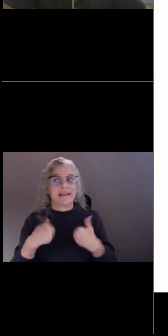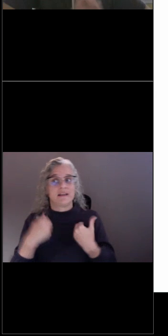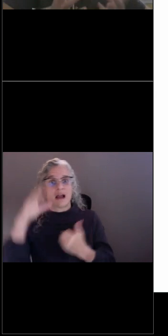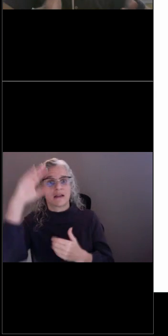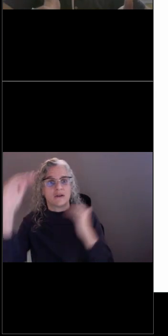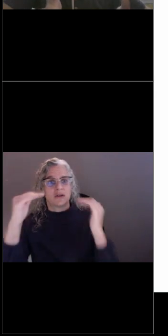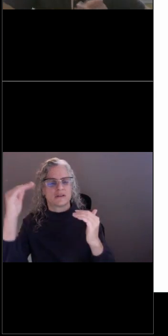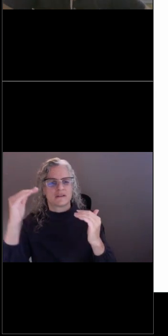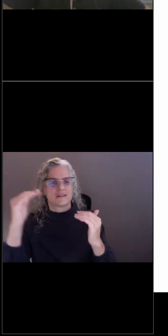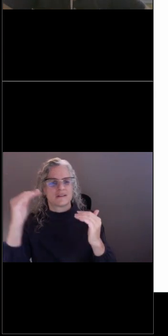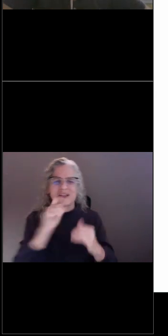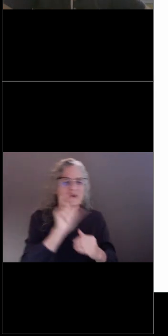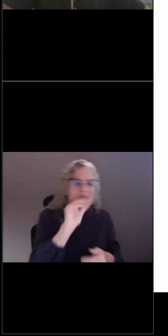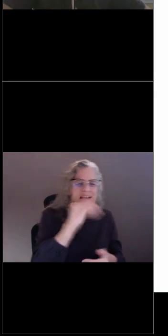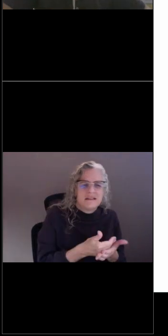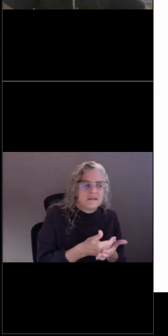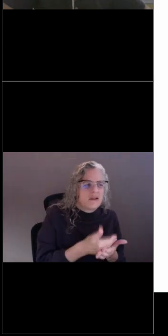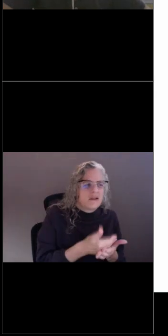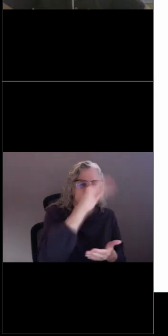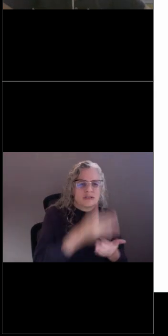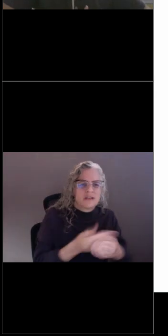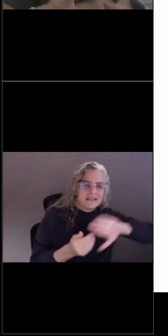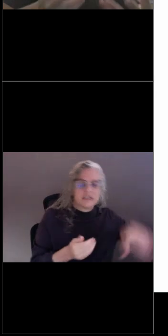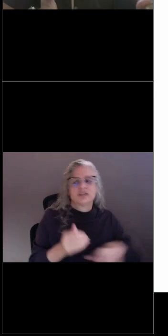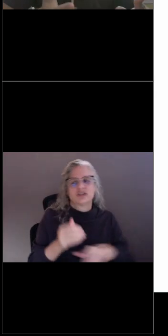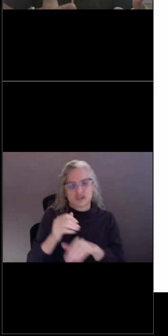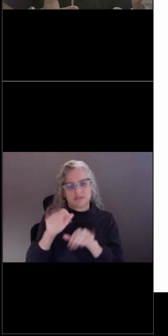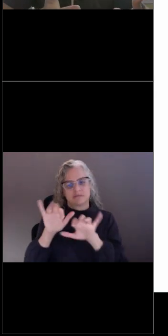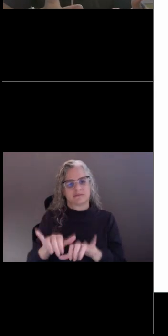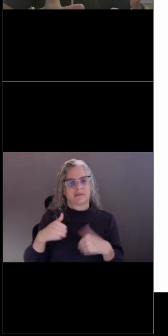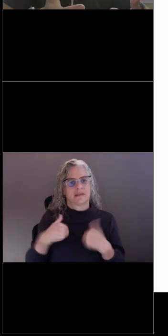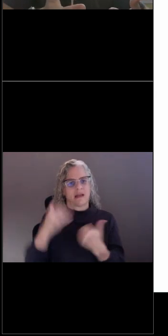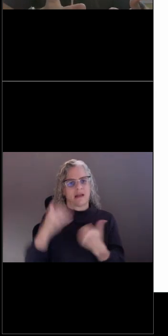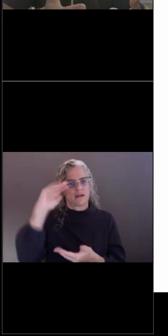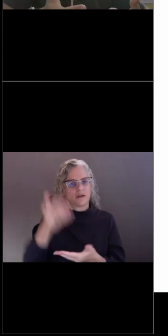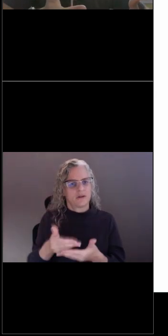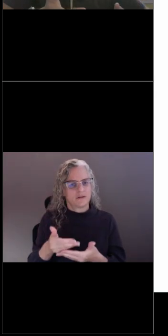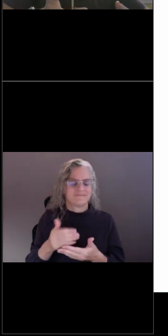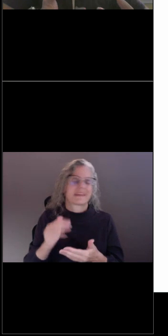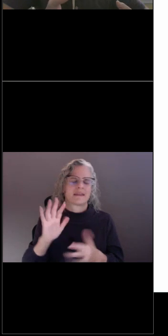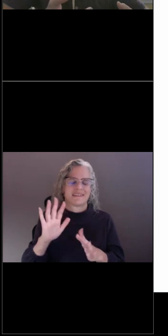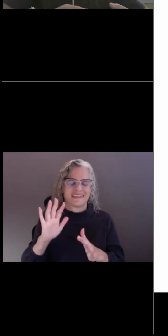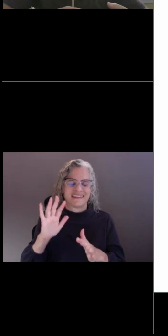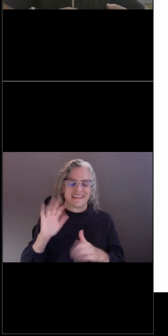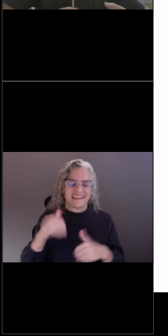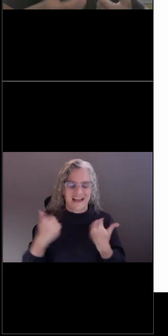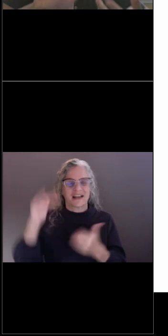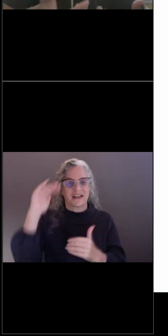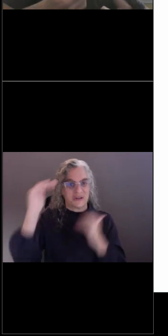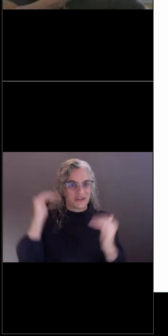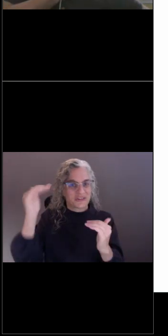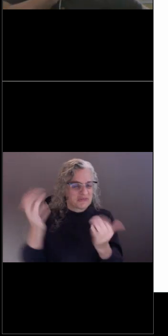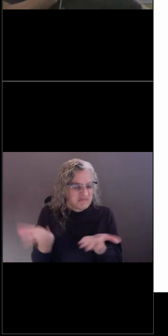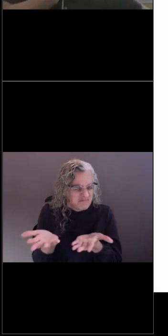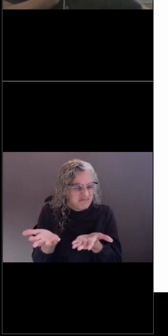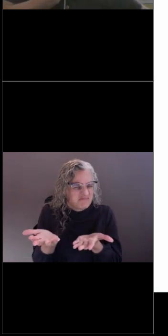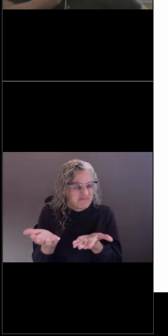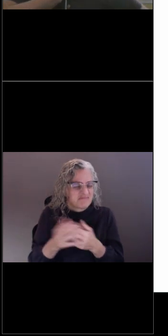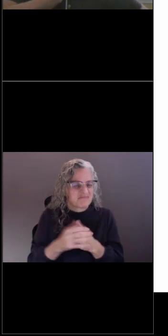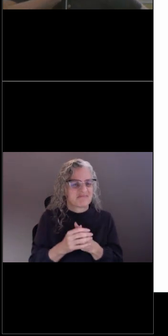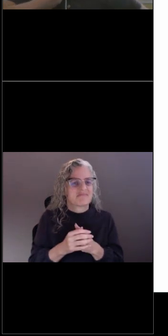included everyone, or child, and so on. So if we really think about what this communicates, this would be like, I'd say, the 200